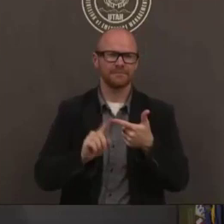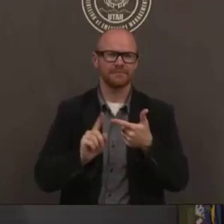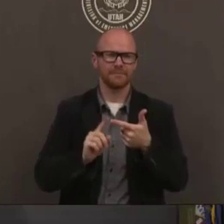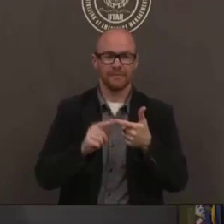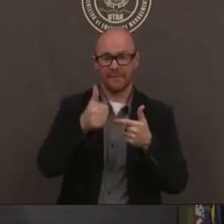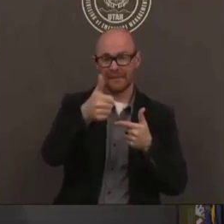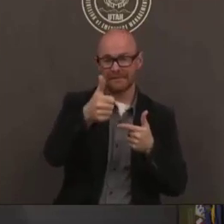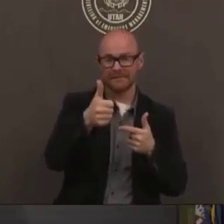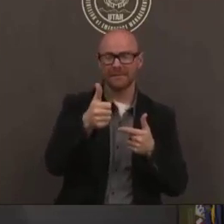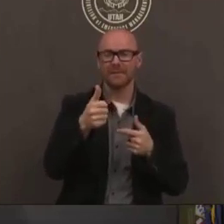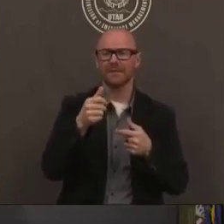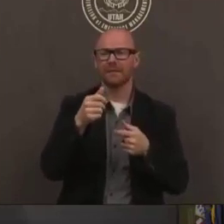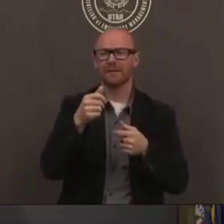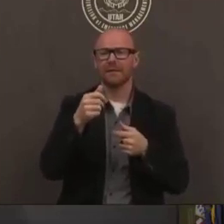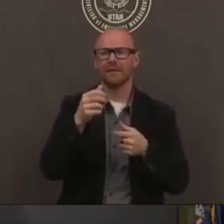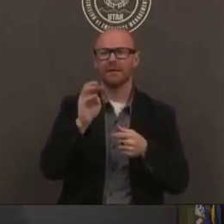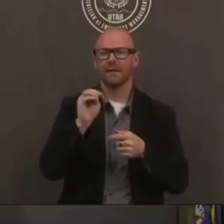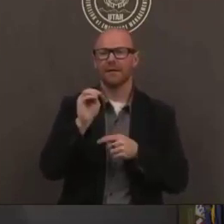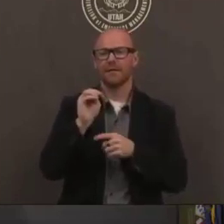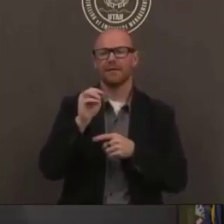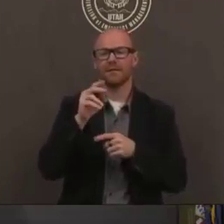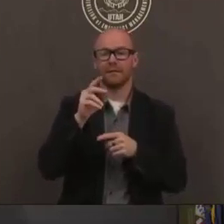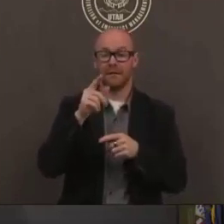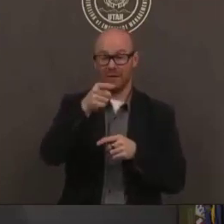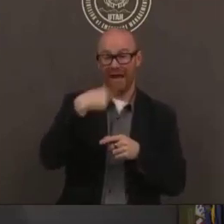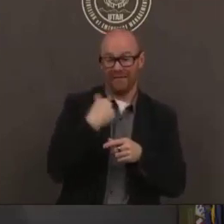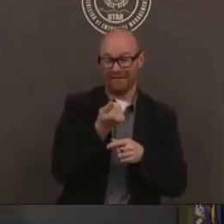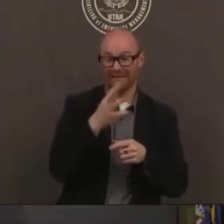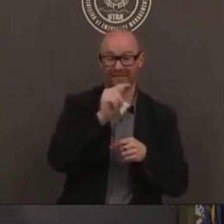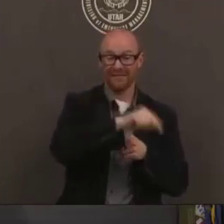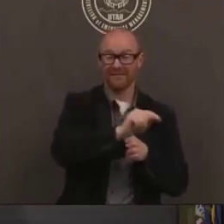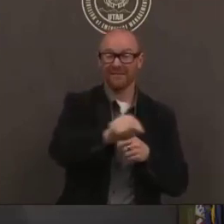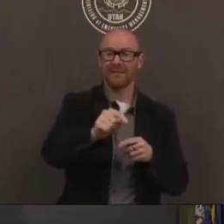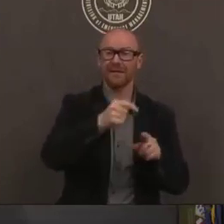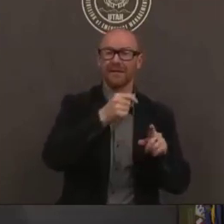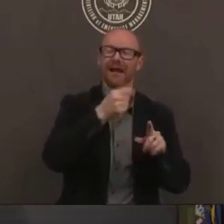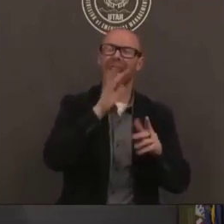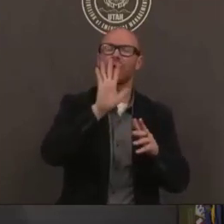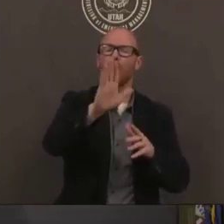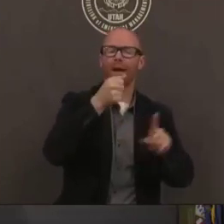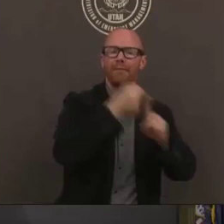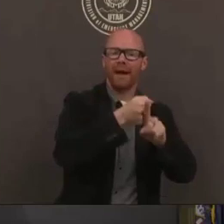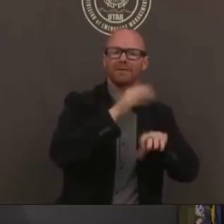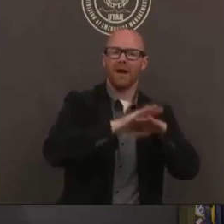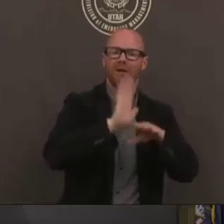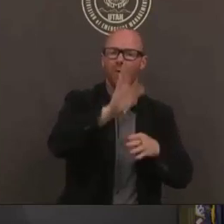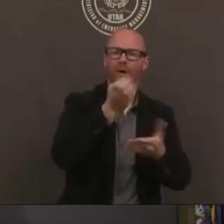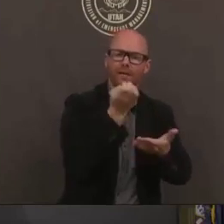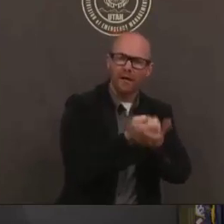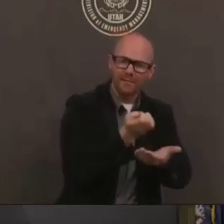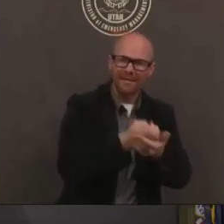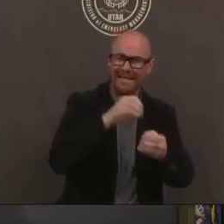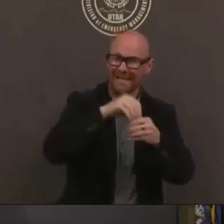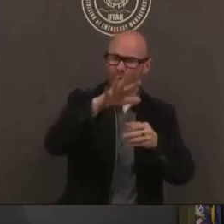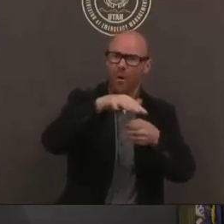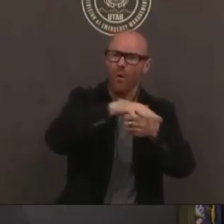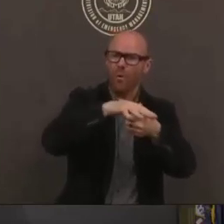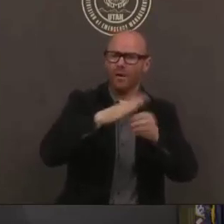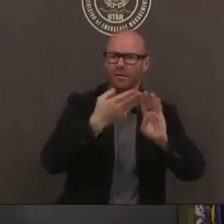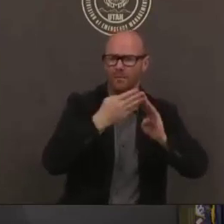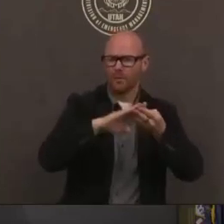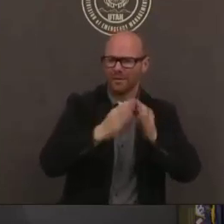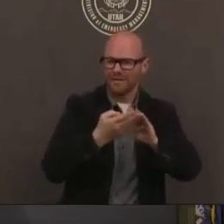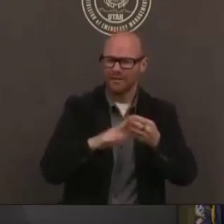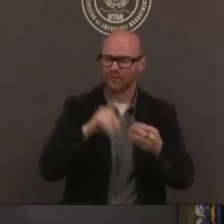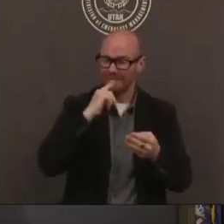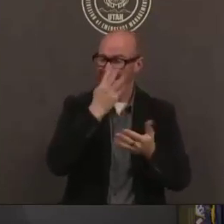whether there are multiplier effects to their businesses, the impact that they have in their community. There